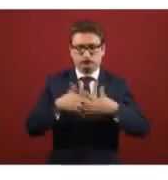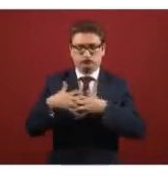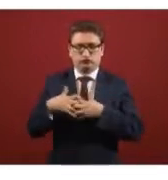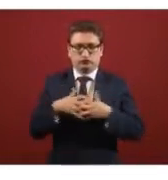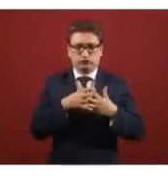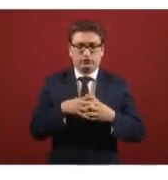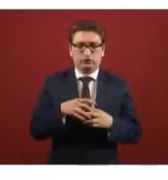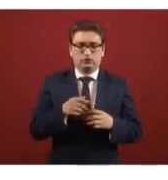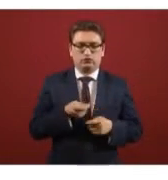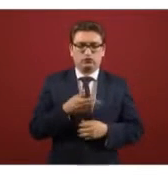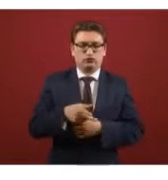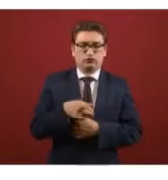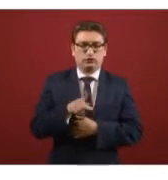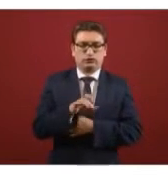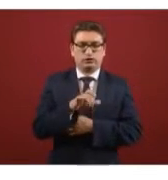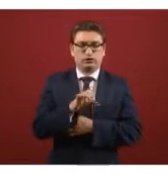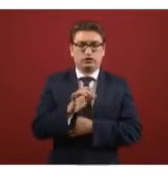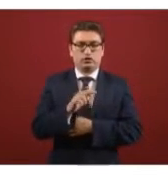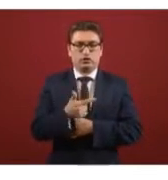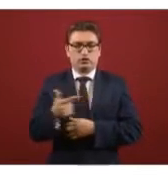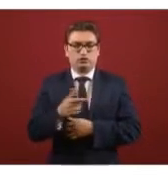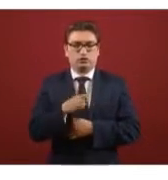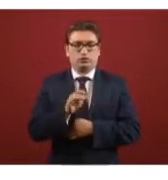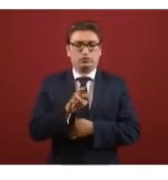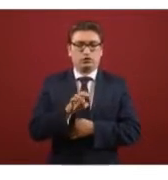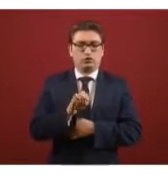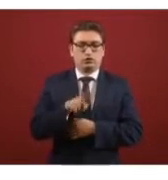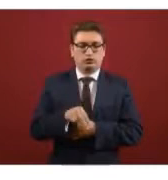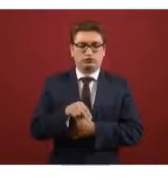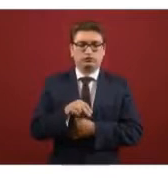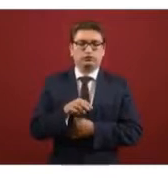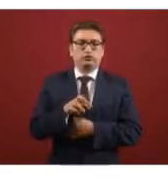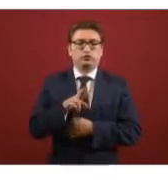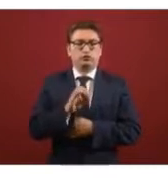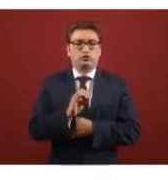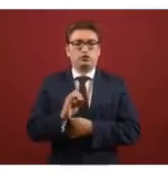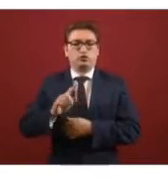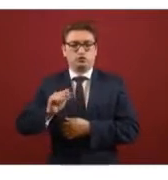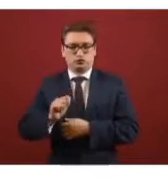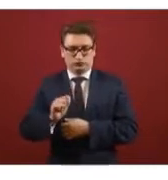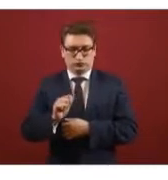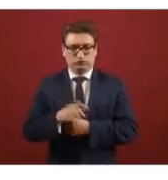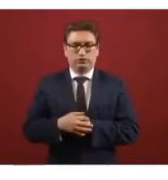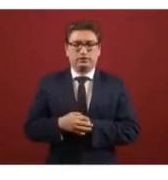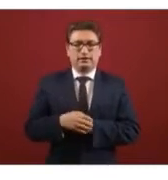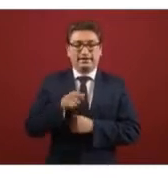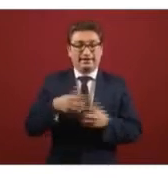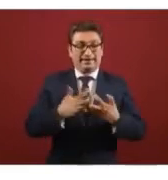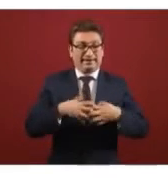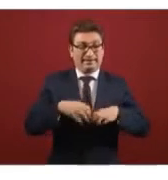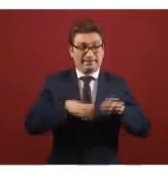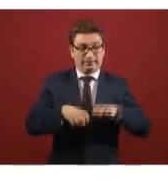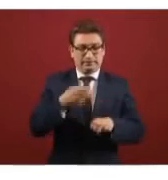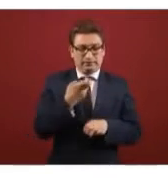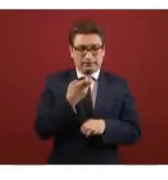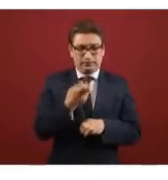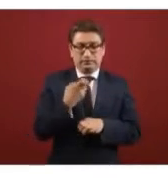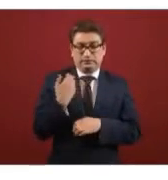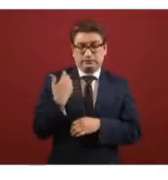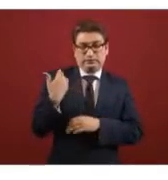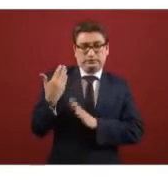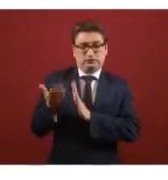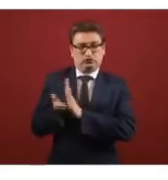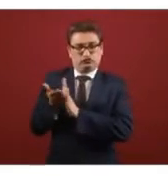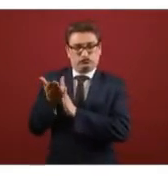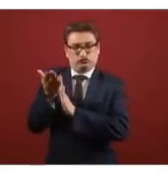Keller Brown Root, para It was KR. for the ground roots. Esta empresa This acaba de one terminar una refinería